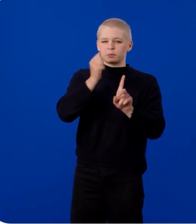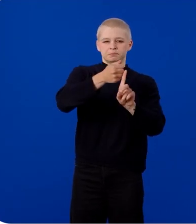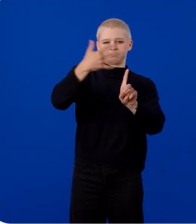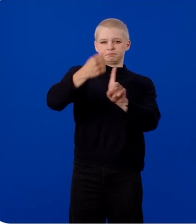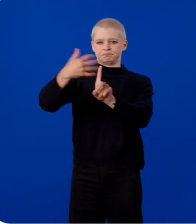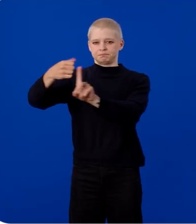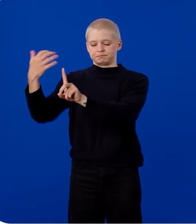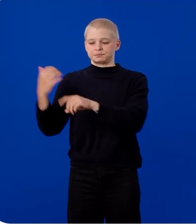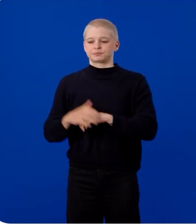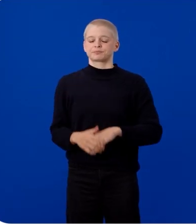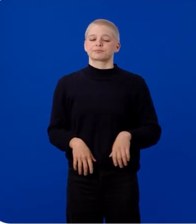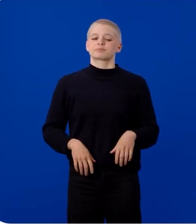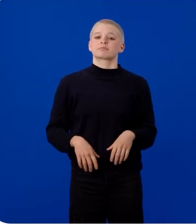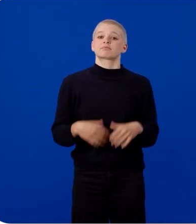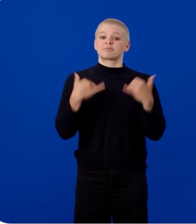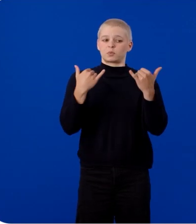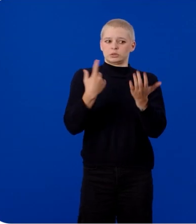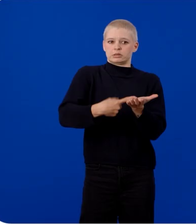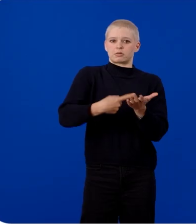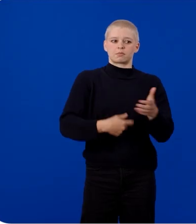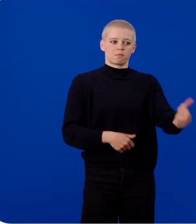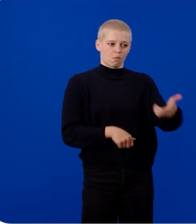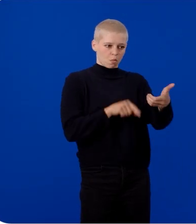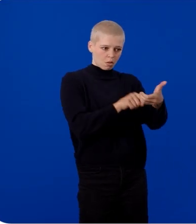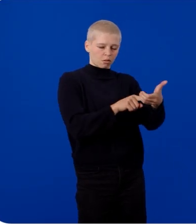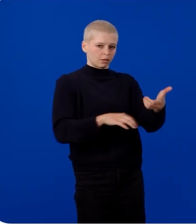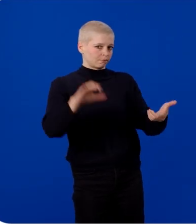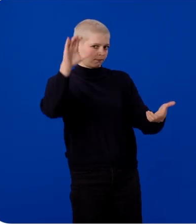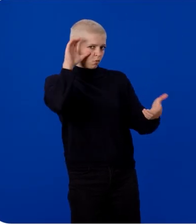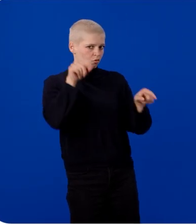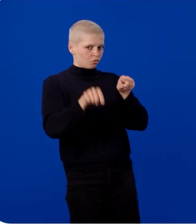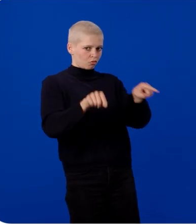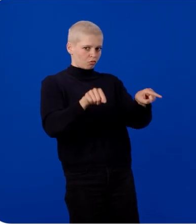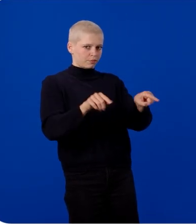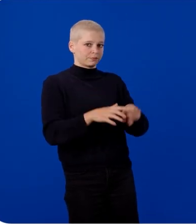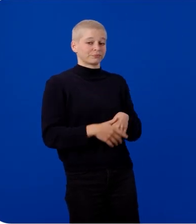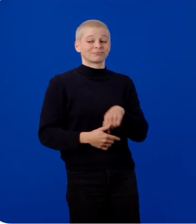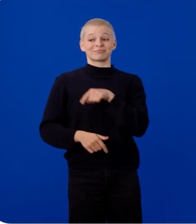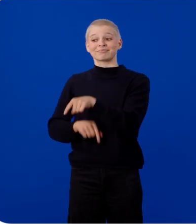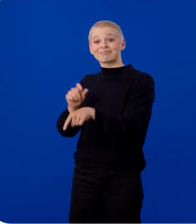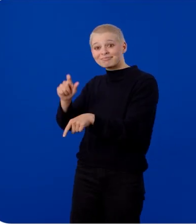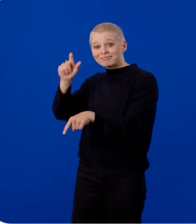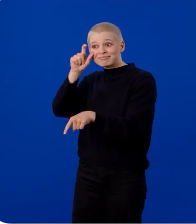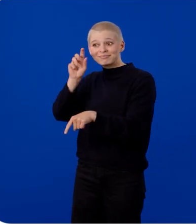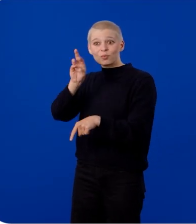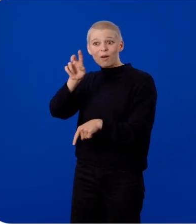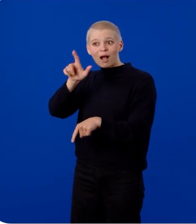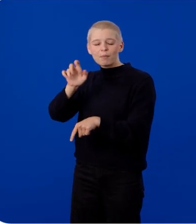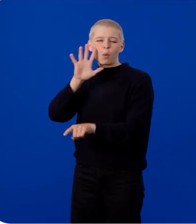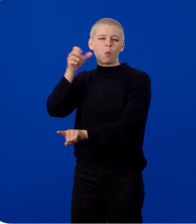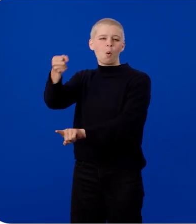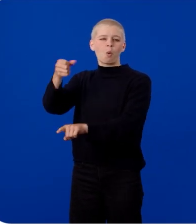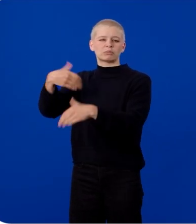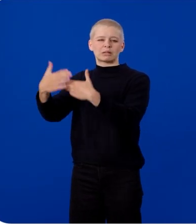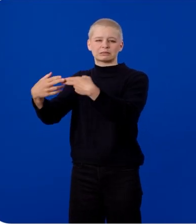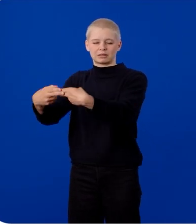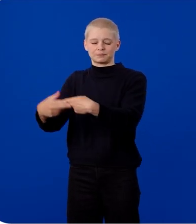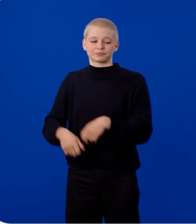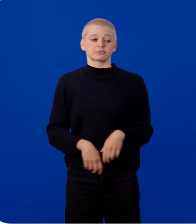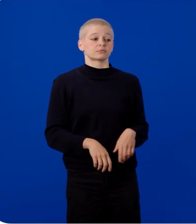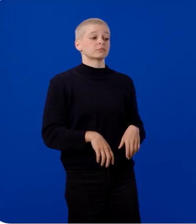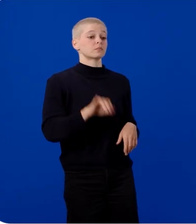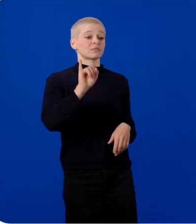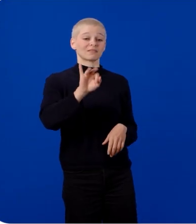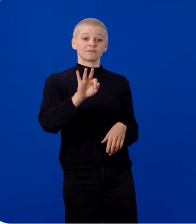first about mobile and VR development. I'll pick up the wearable development path on the next slide. Now, whether you're building for